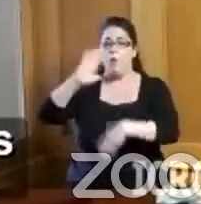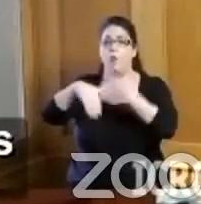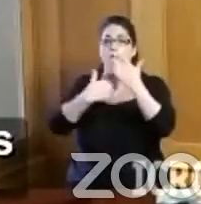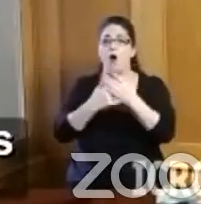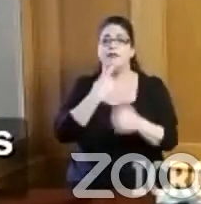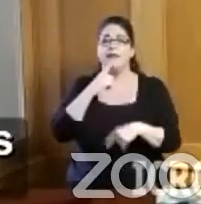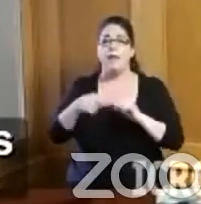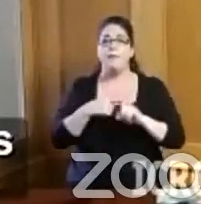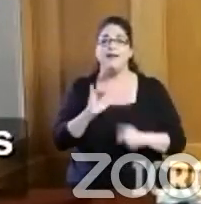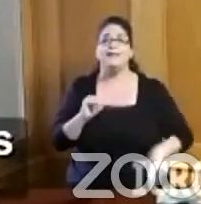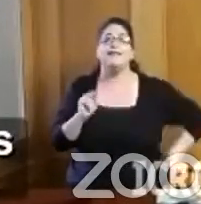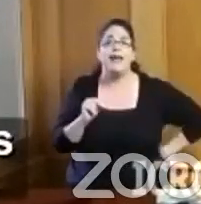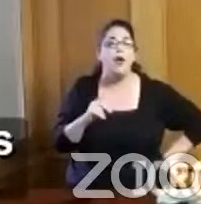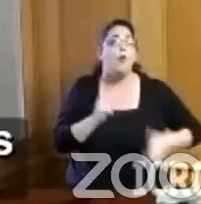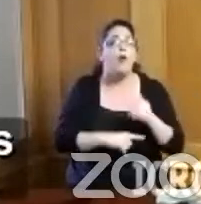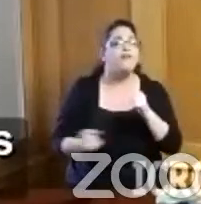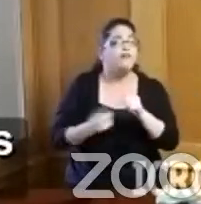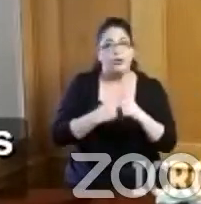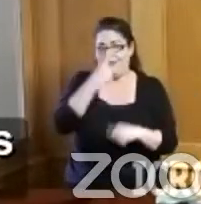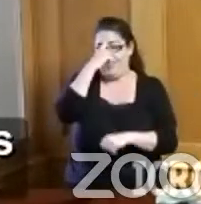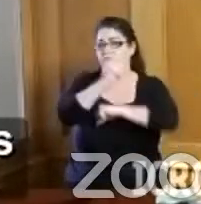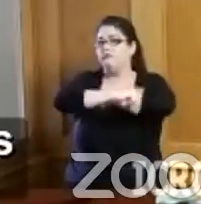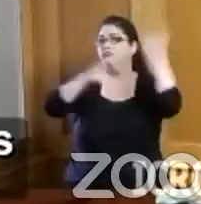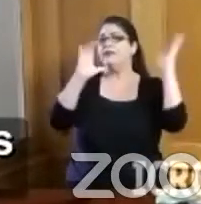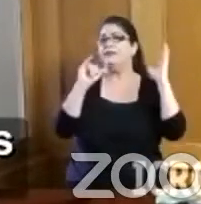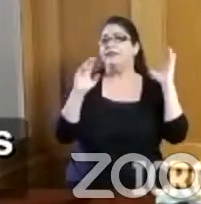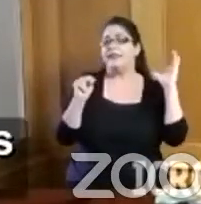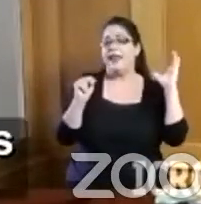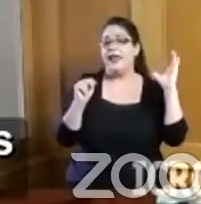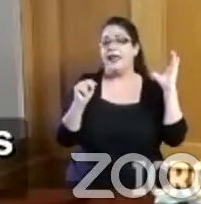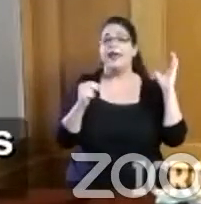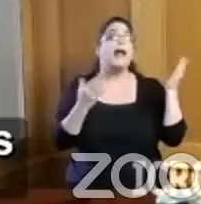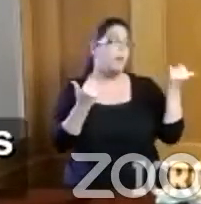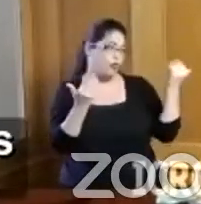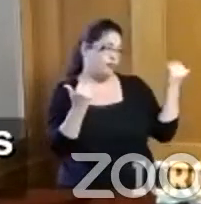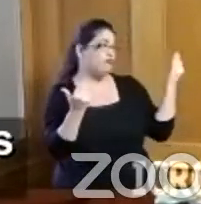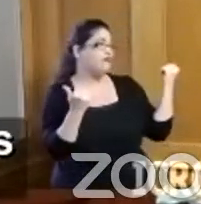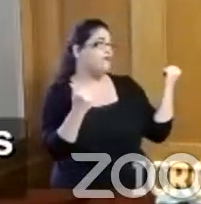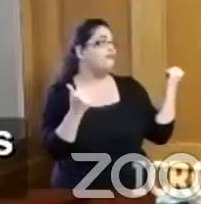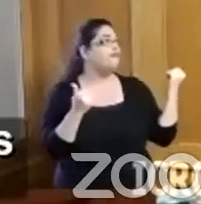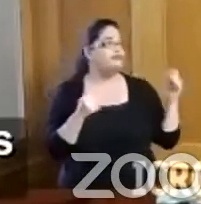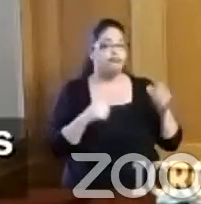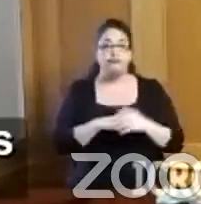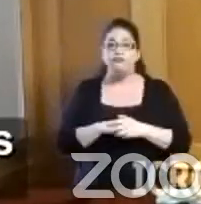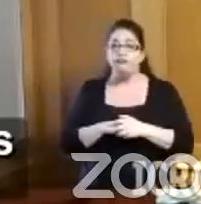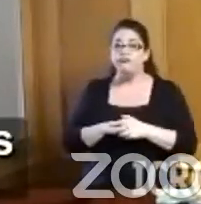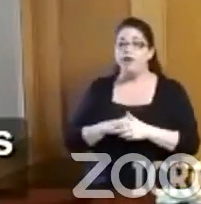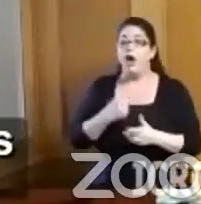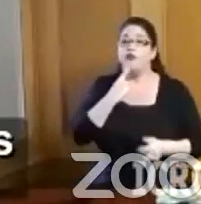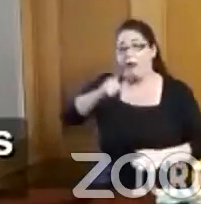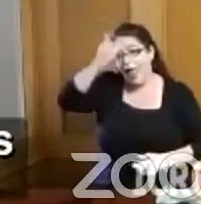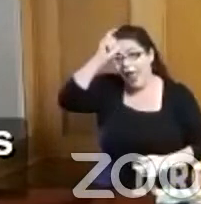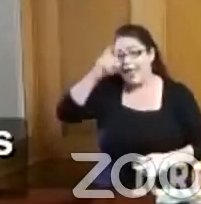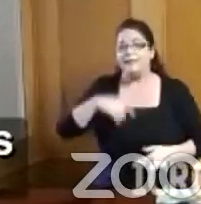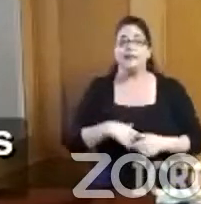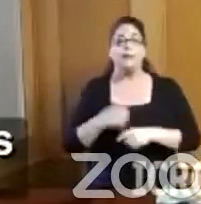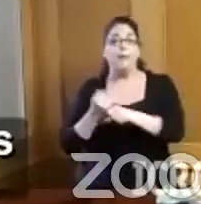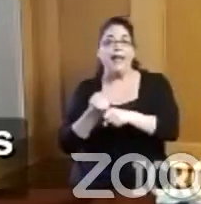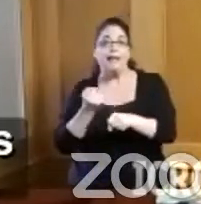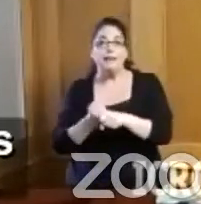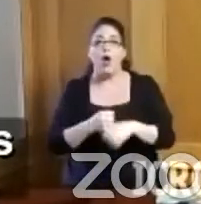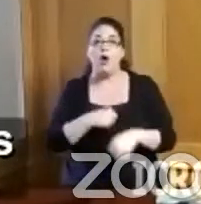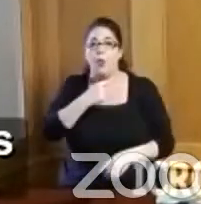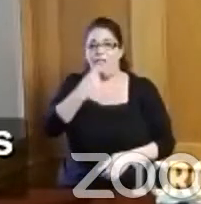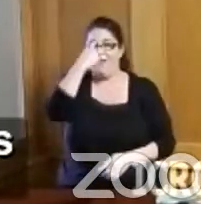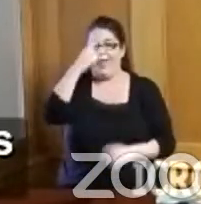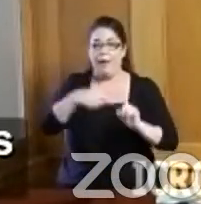about Cincinnati? What's the first thing y'all think of when y'all think of Cincinnati? Chili, come on, I'm going to help y'all. The Zoo, the Reds, the Bengals here, no there. You never think about